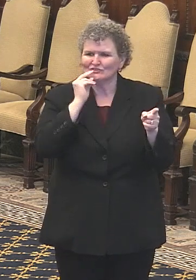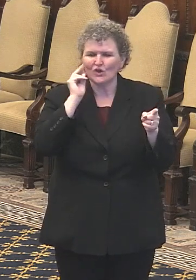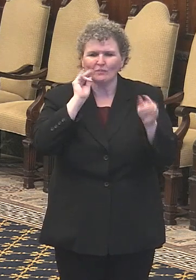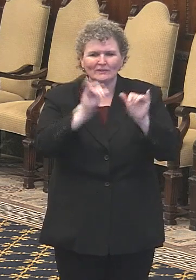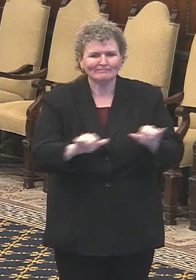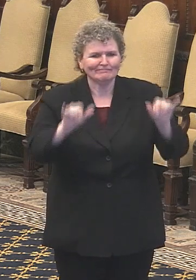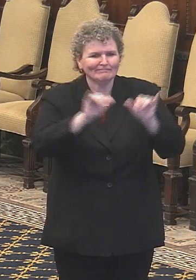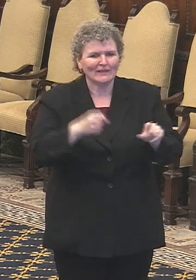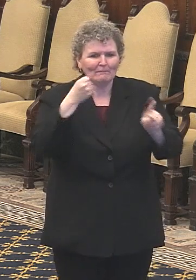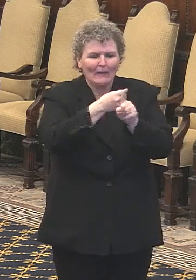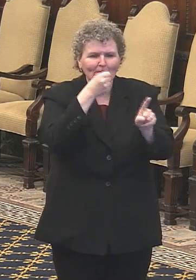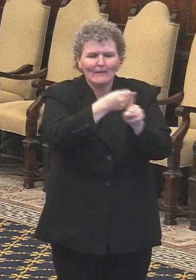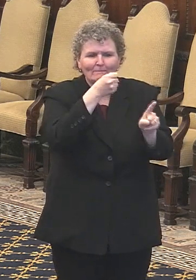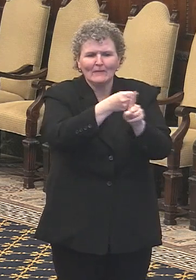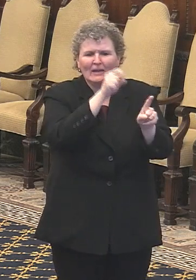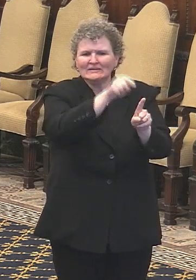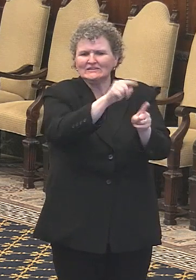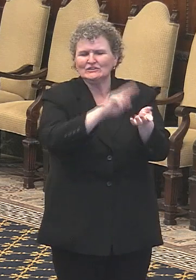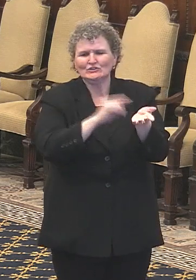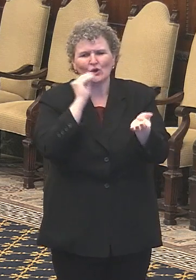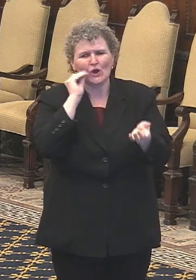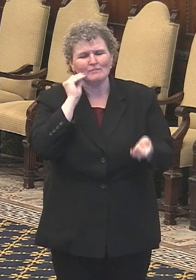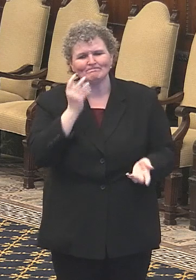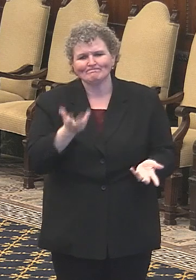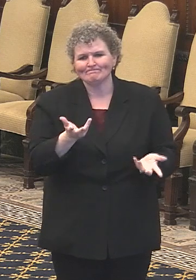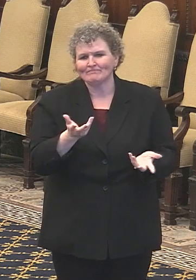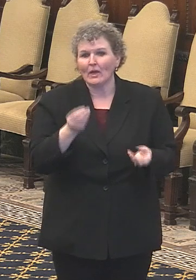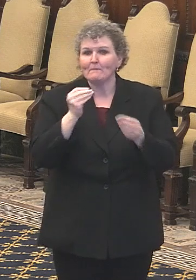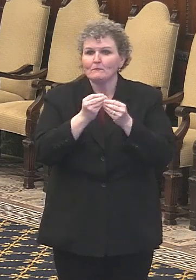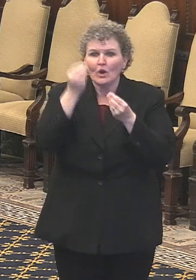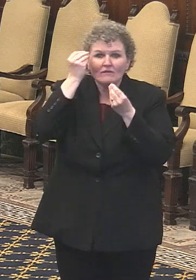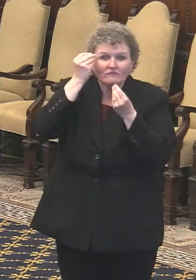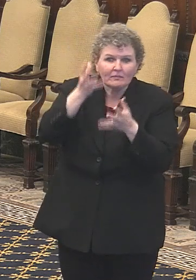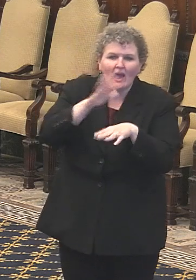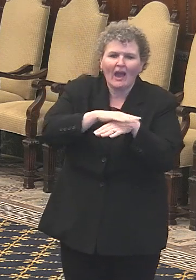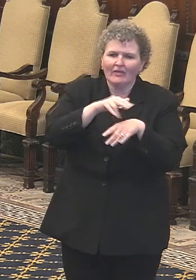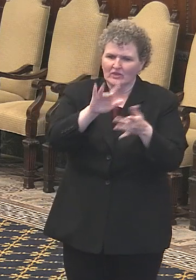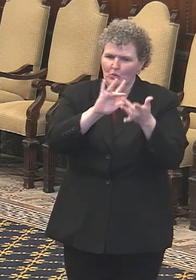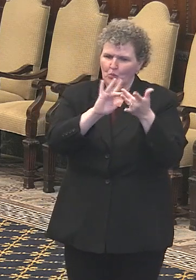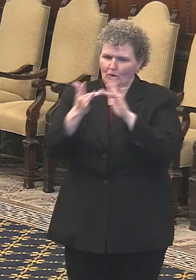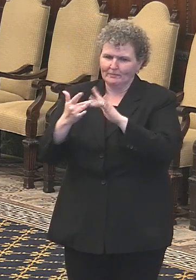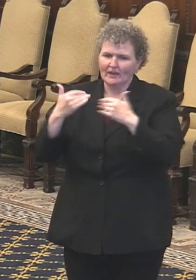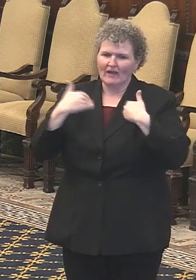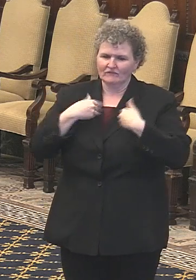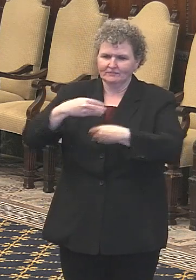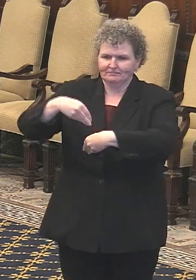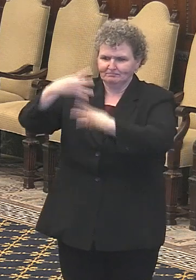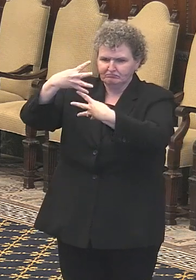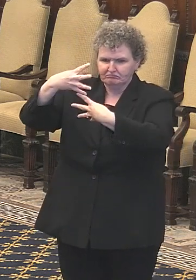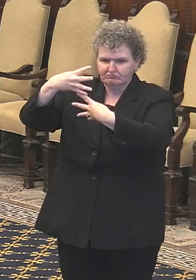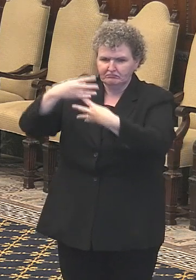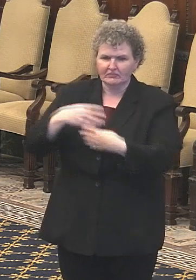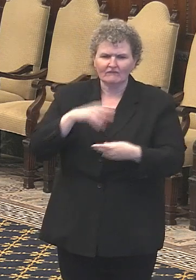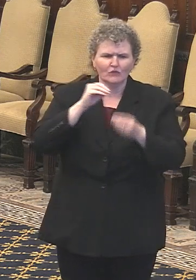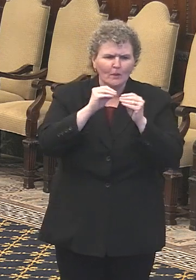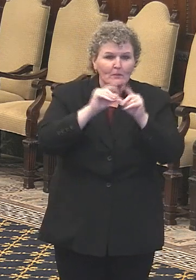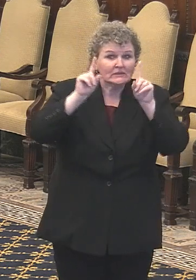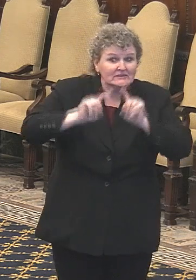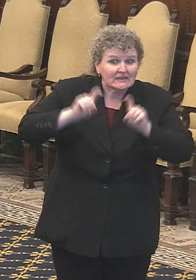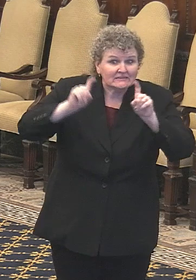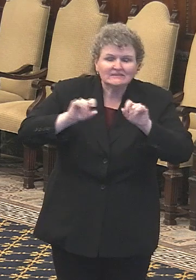has hit the hardest. More demographics on the fatalities is on our website. Information about testing is as it was before. It's